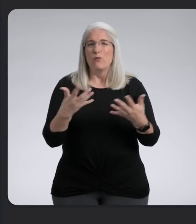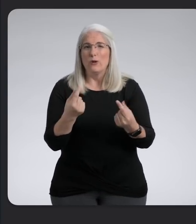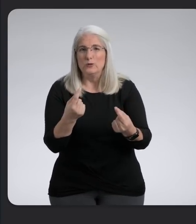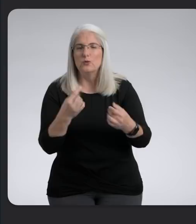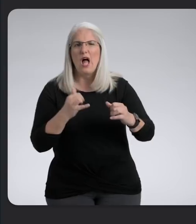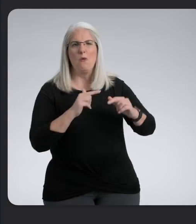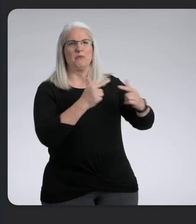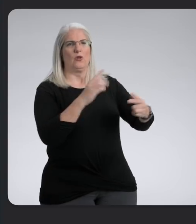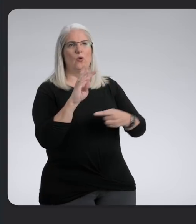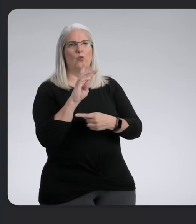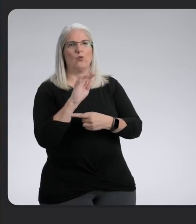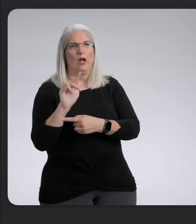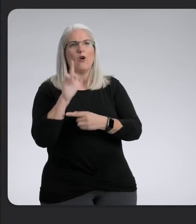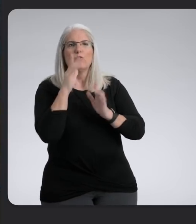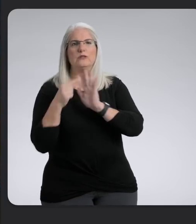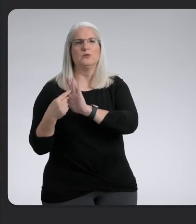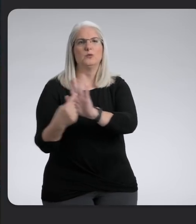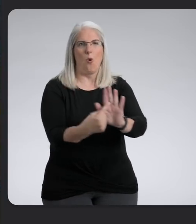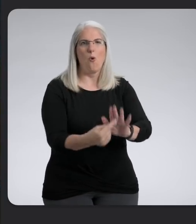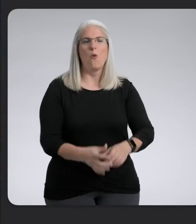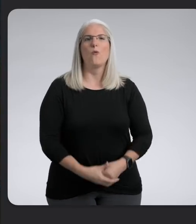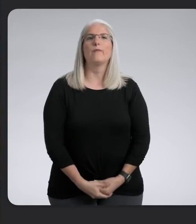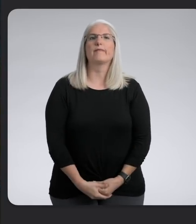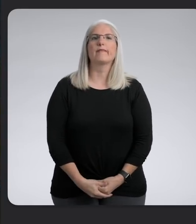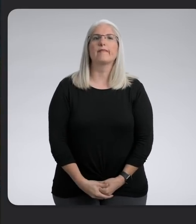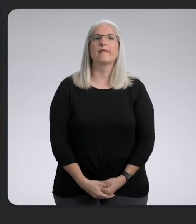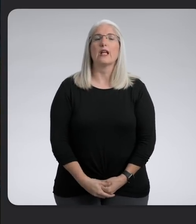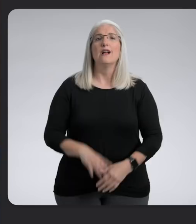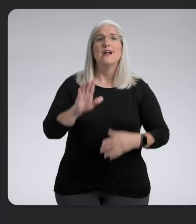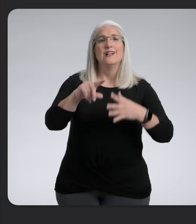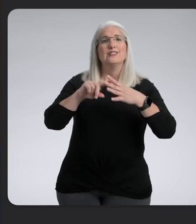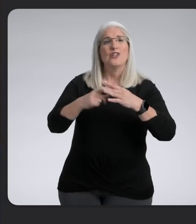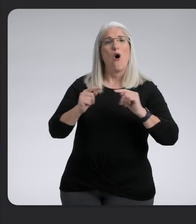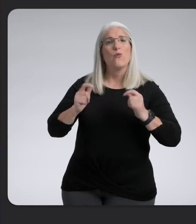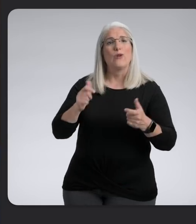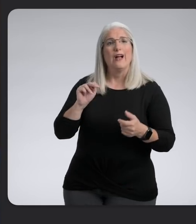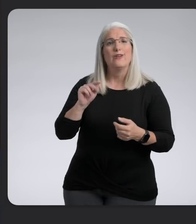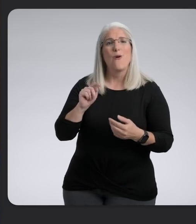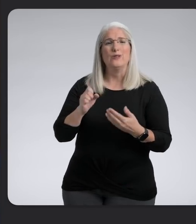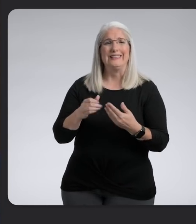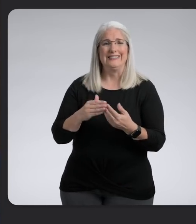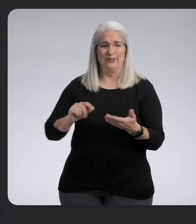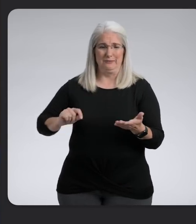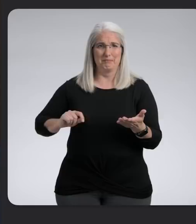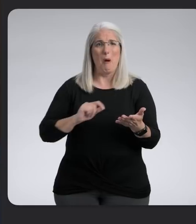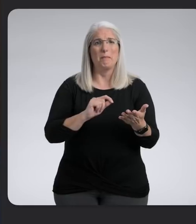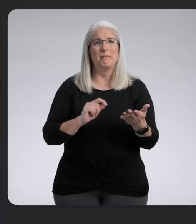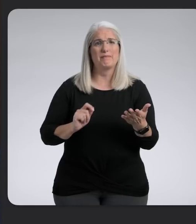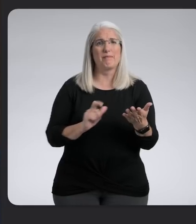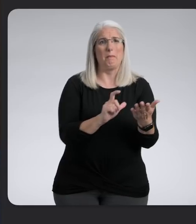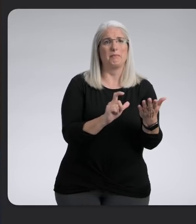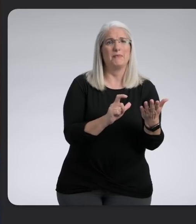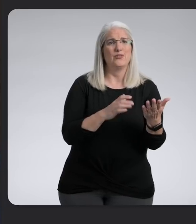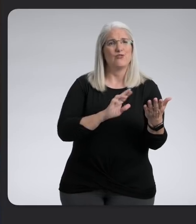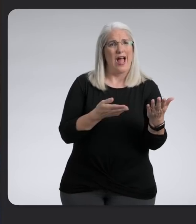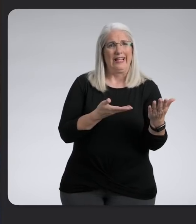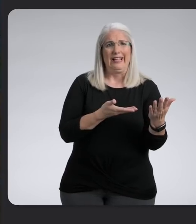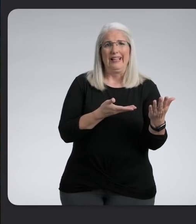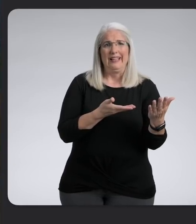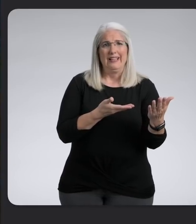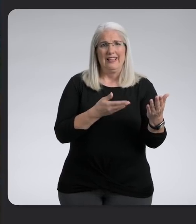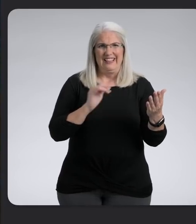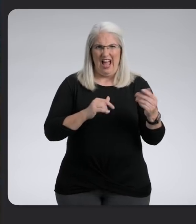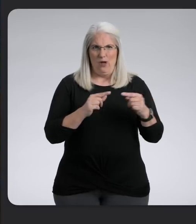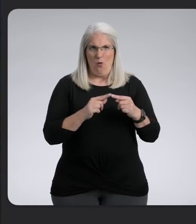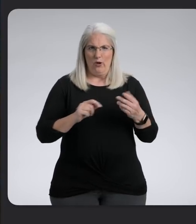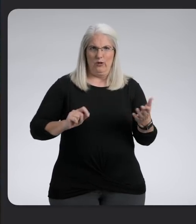works. Thanks, Craig. Starting a Quick Note is easy. When I swipe, the note appears out of the corner of the screen. Now